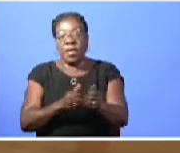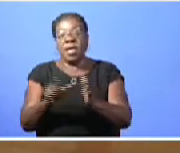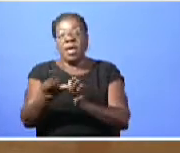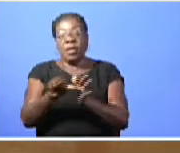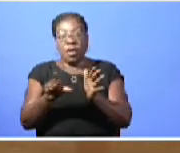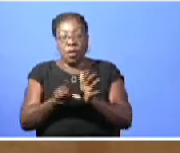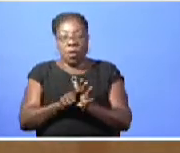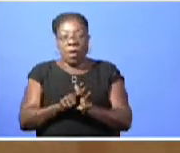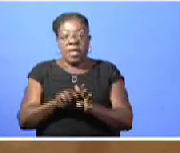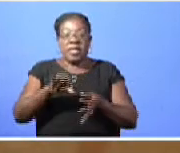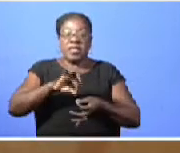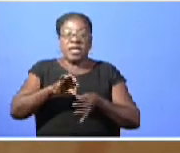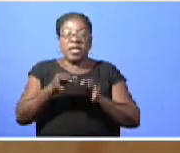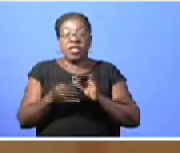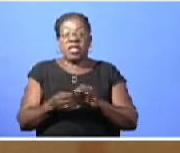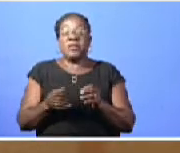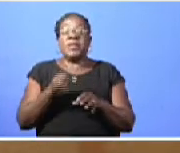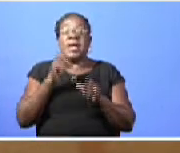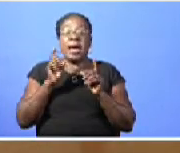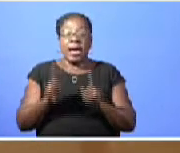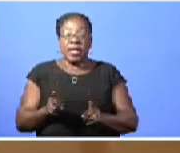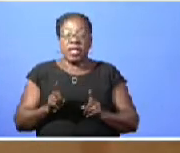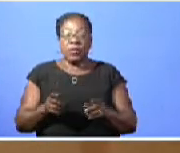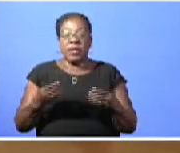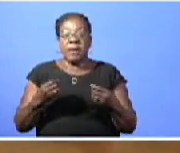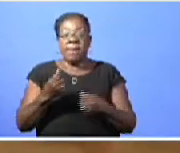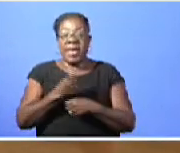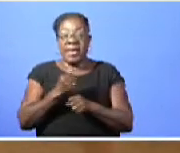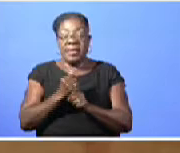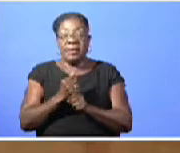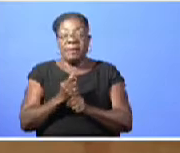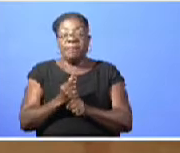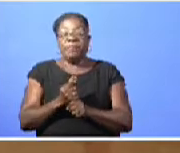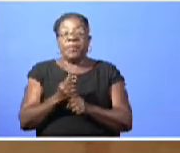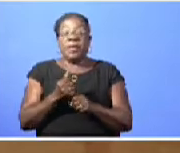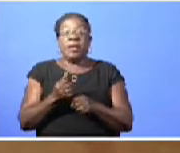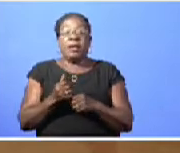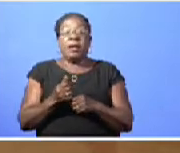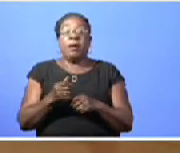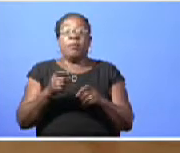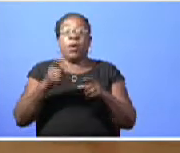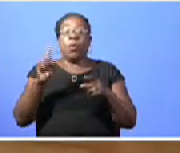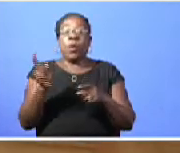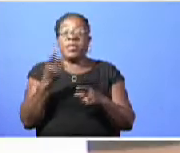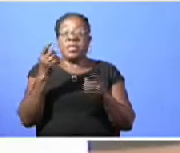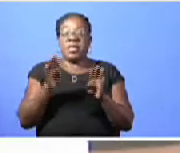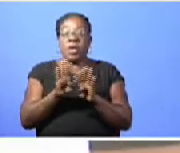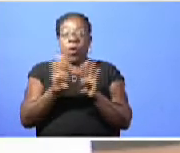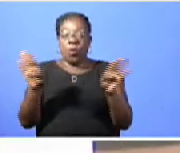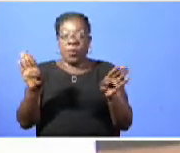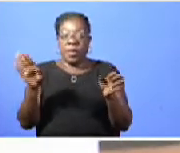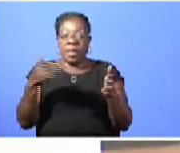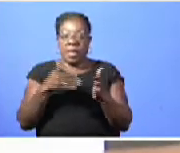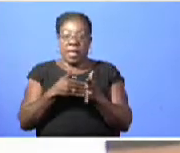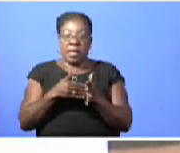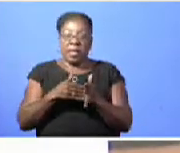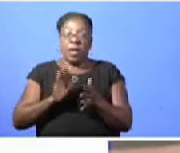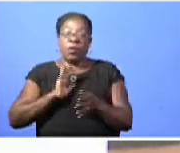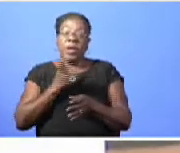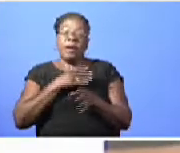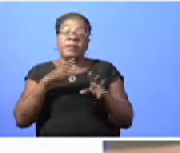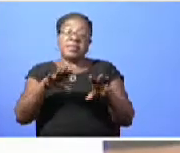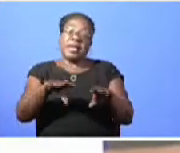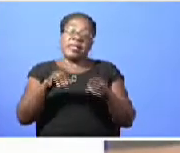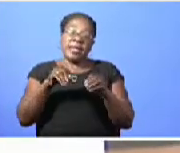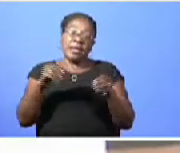had to be made in compliance with COVID-19 business regulations once they reopened their doors. We had to start taking appointments so